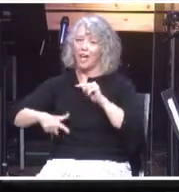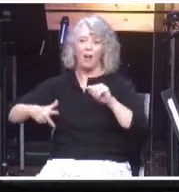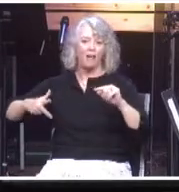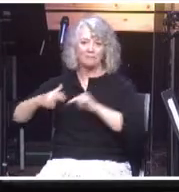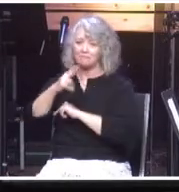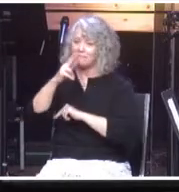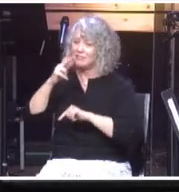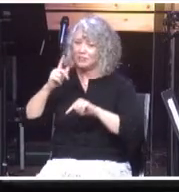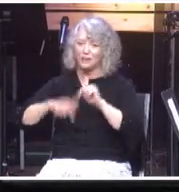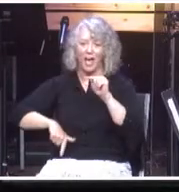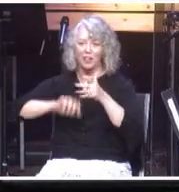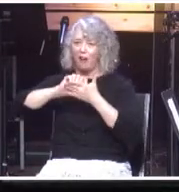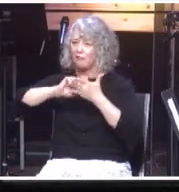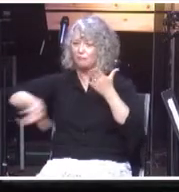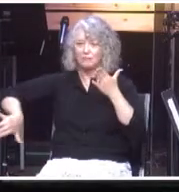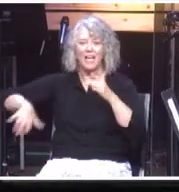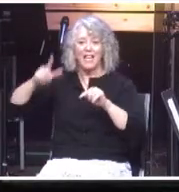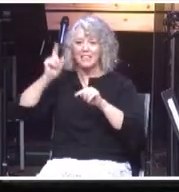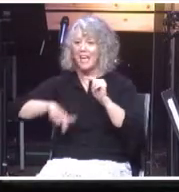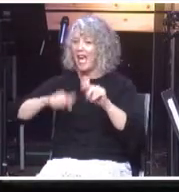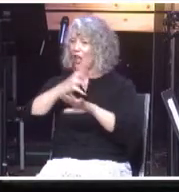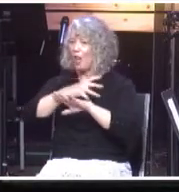It can't dry up.